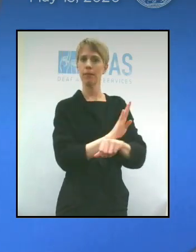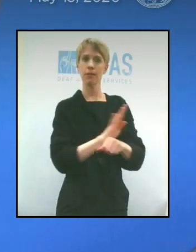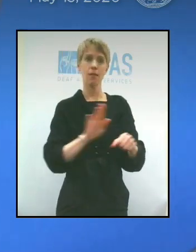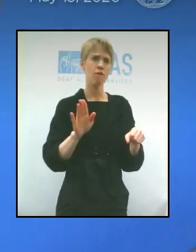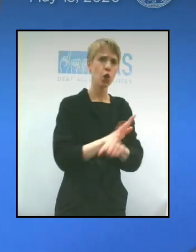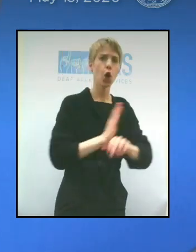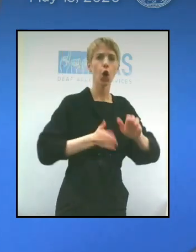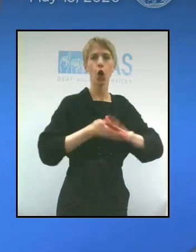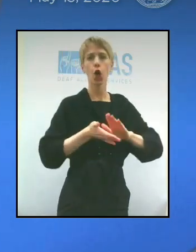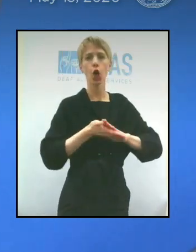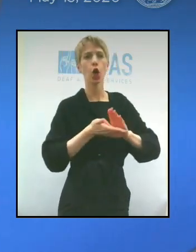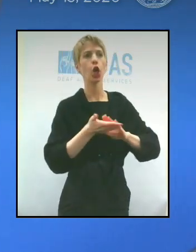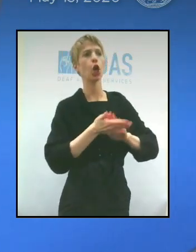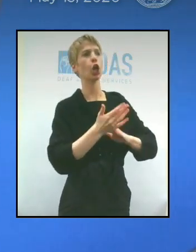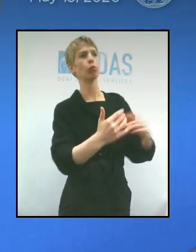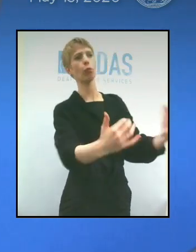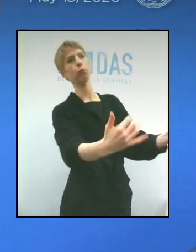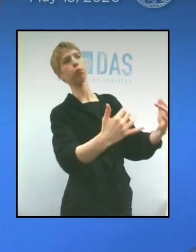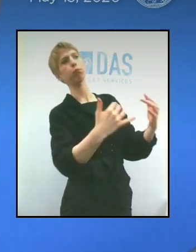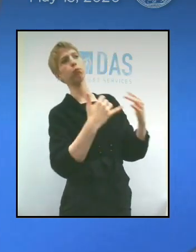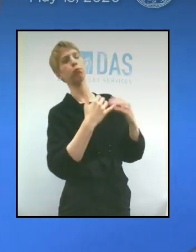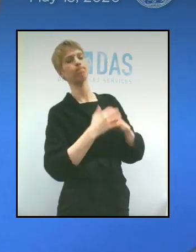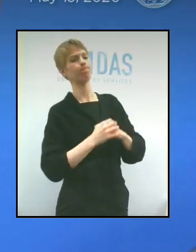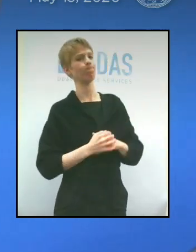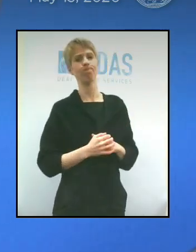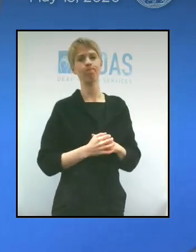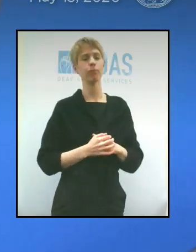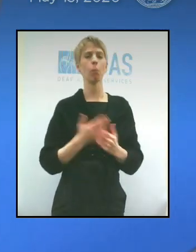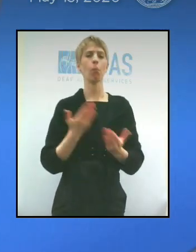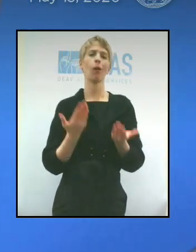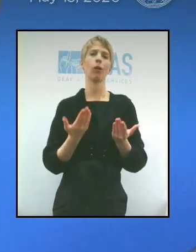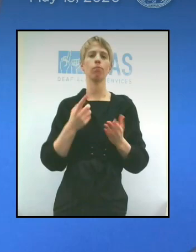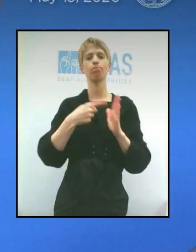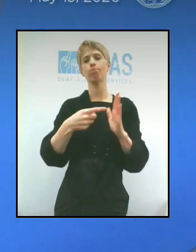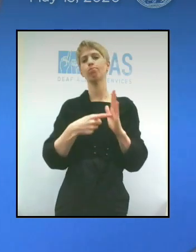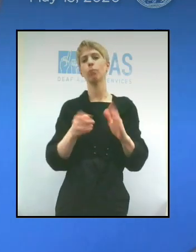So just for a business that opens that normally would have, let's say,